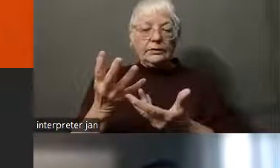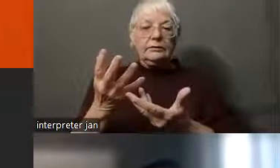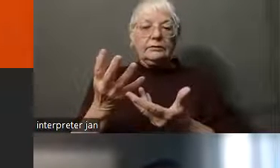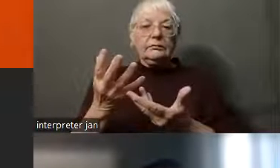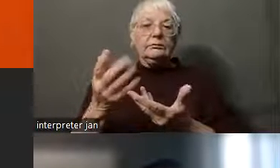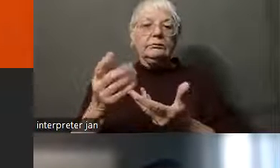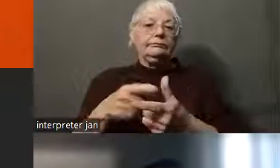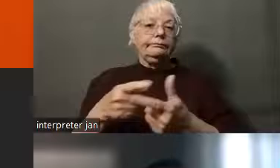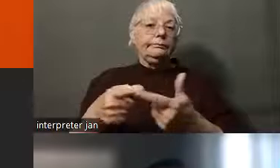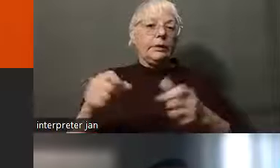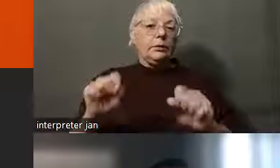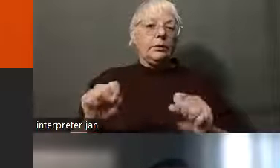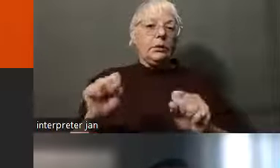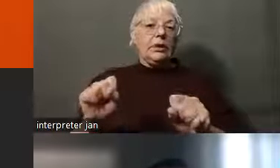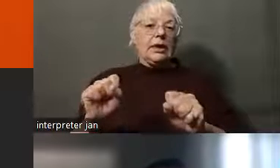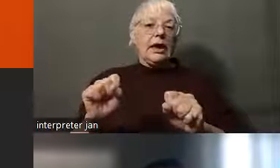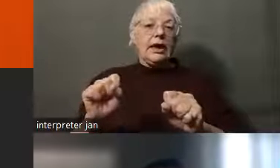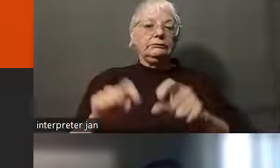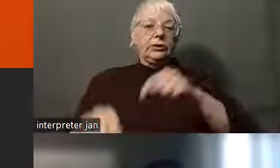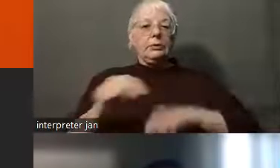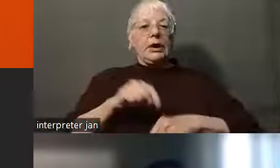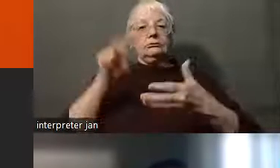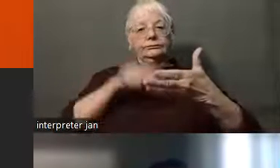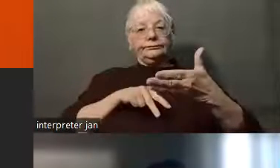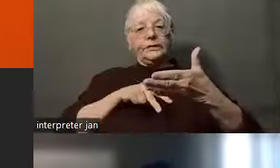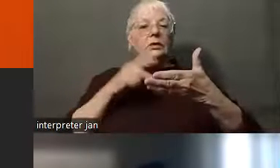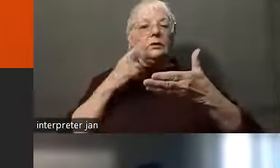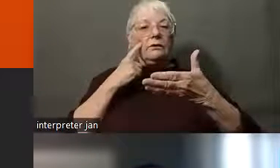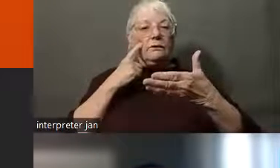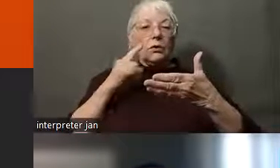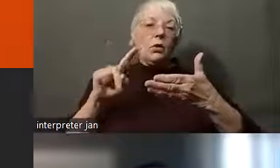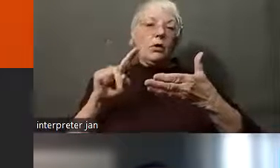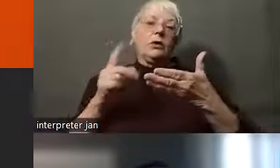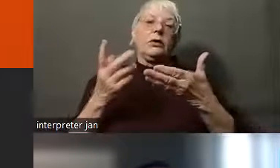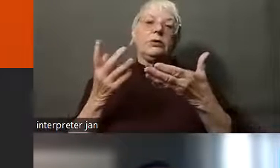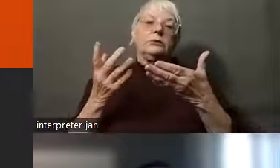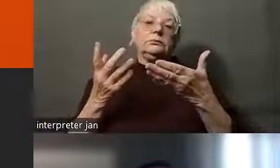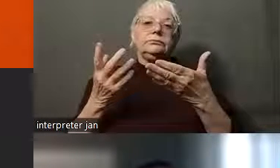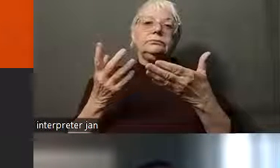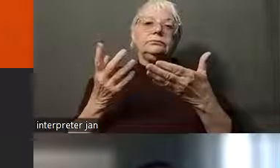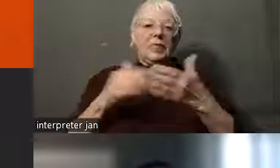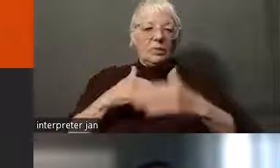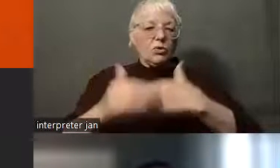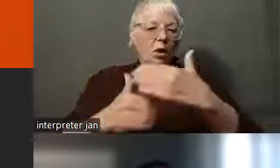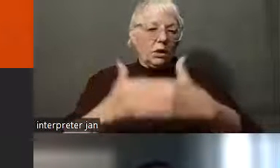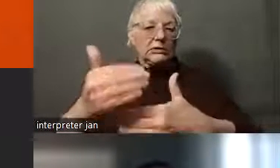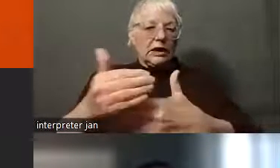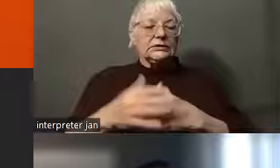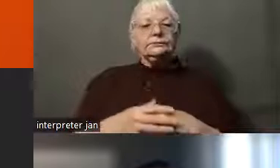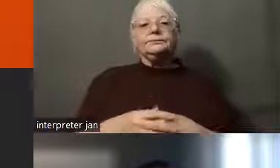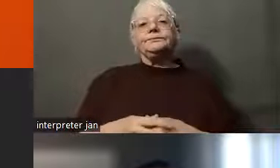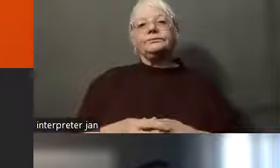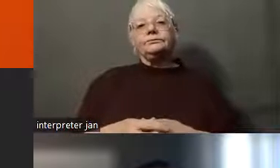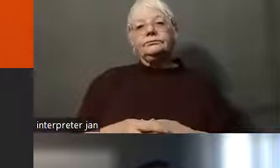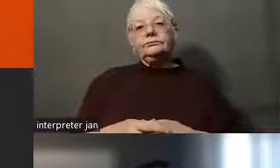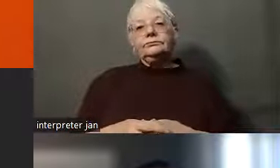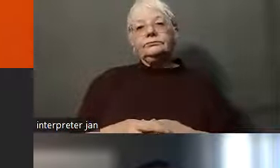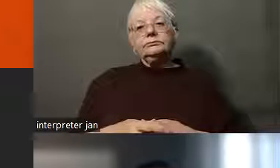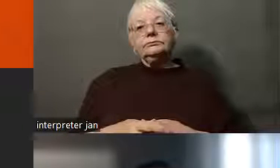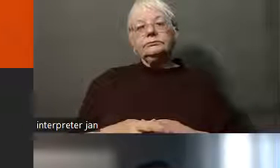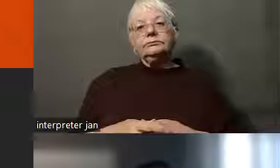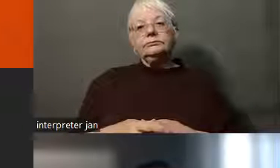can resort back to in regards to forwarding the process. For